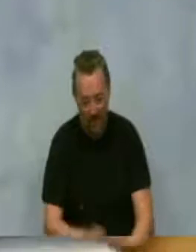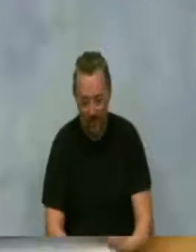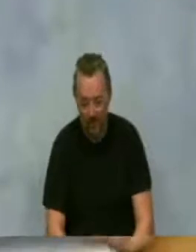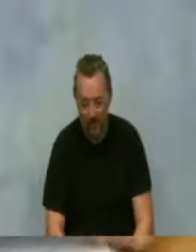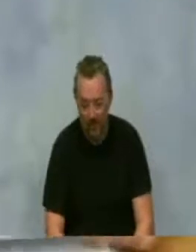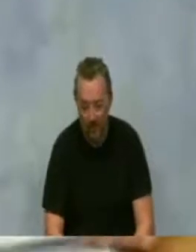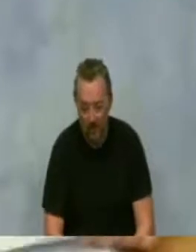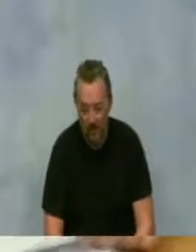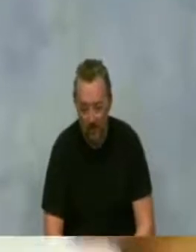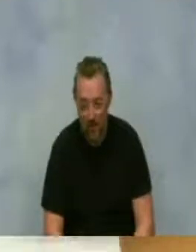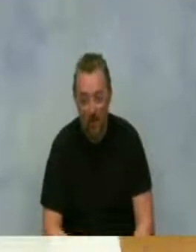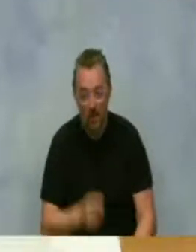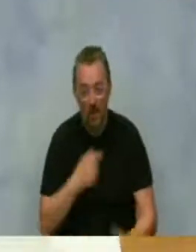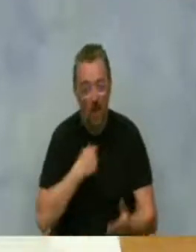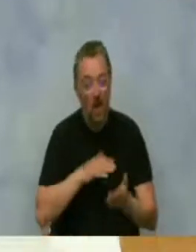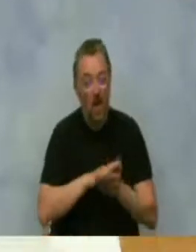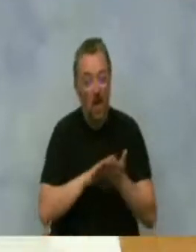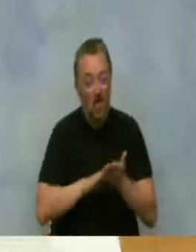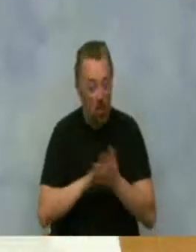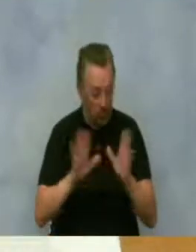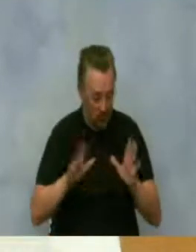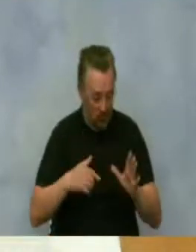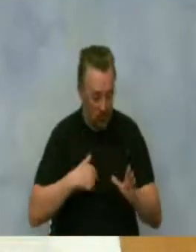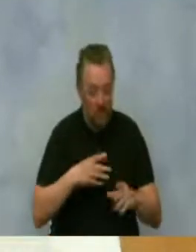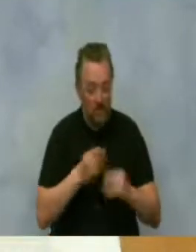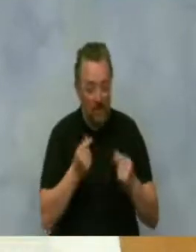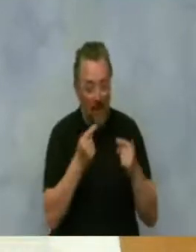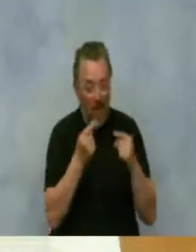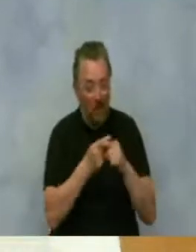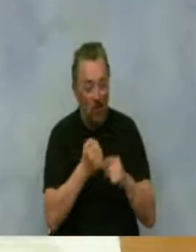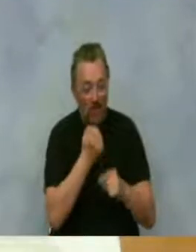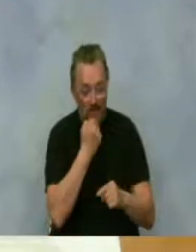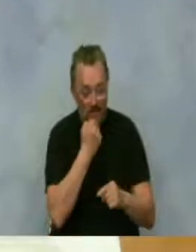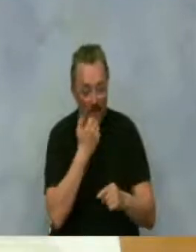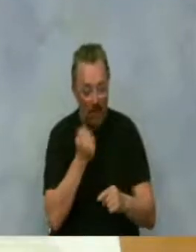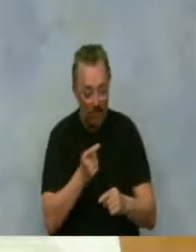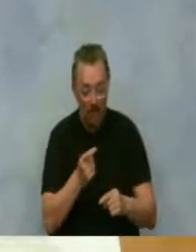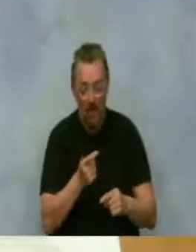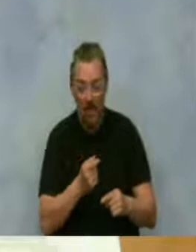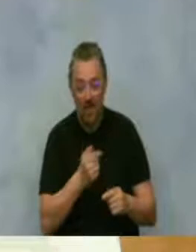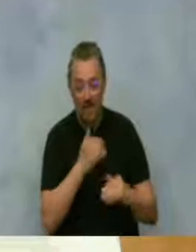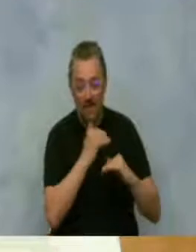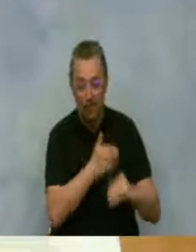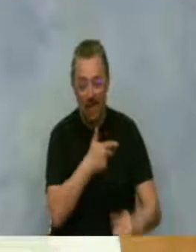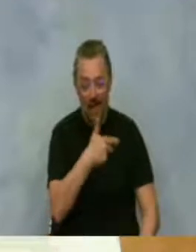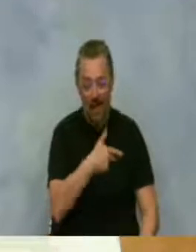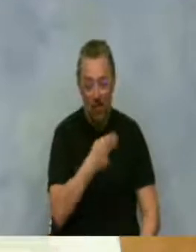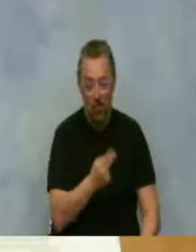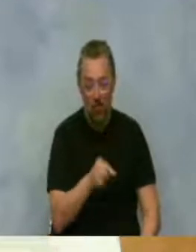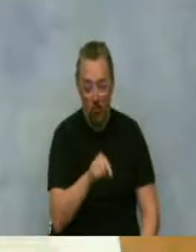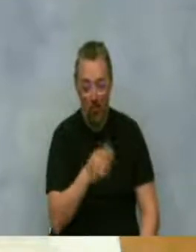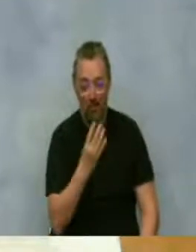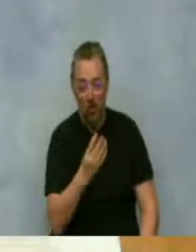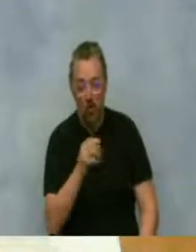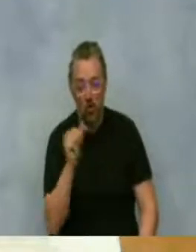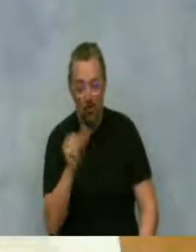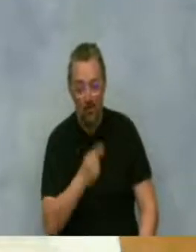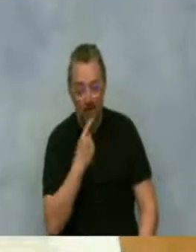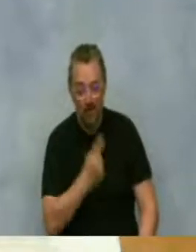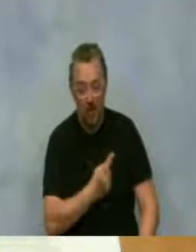With apologies, can I highlight to committee a couple of errors with the figures? The figures at Section 8.4 should say